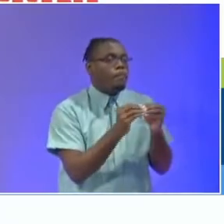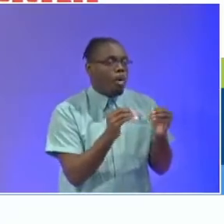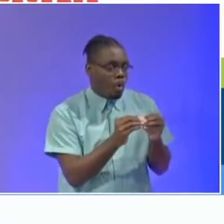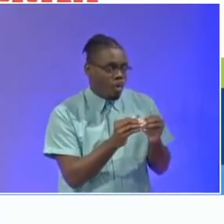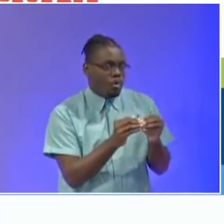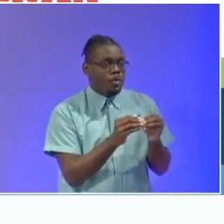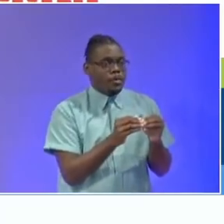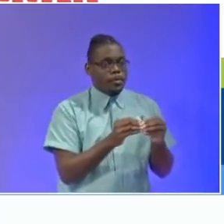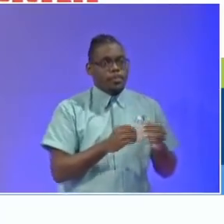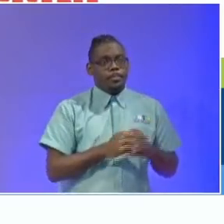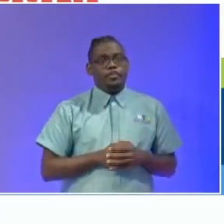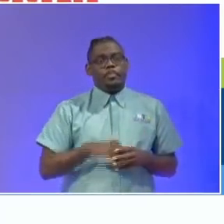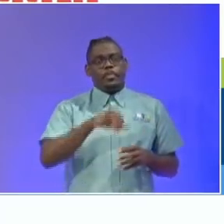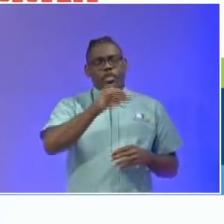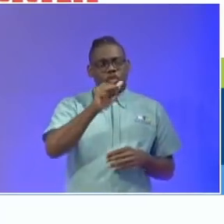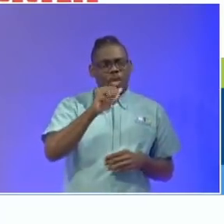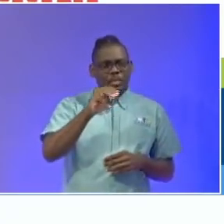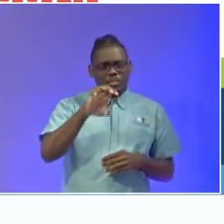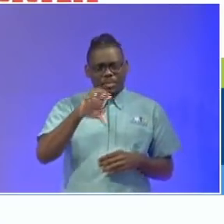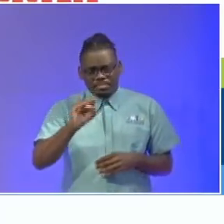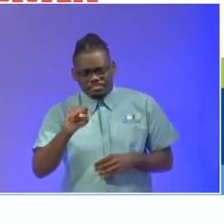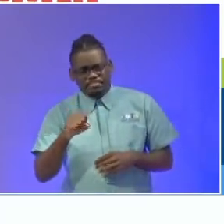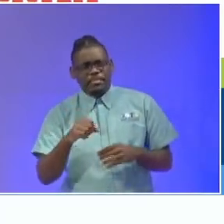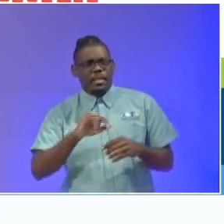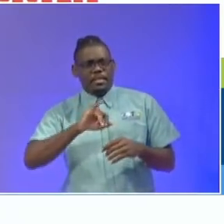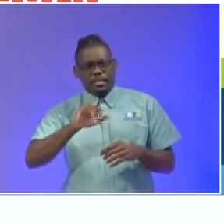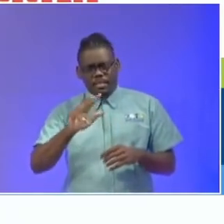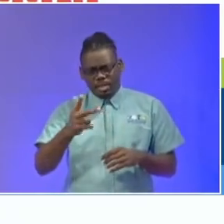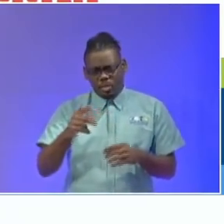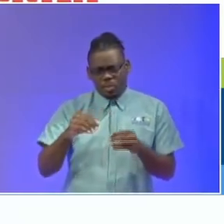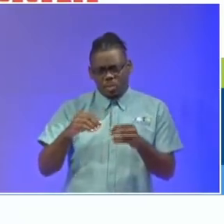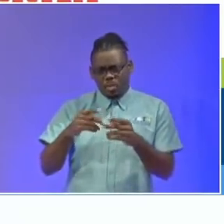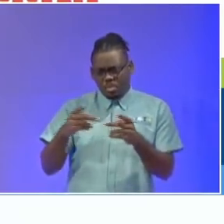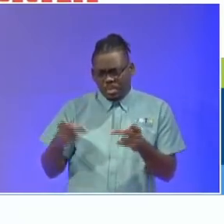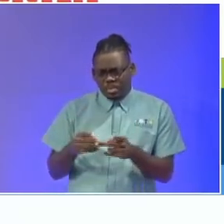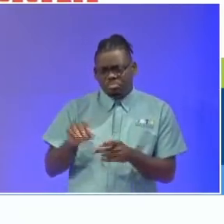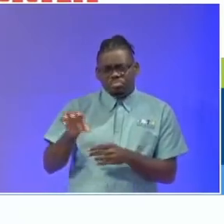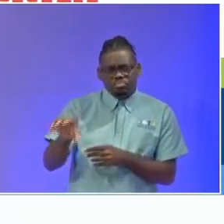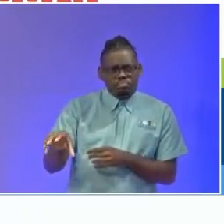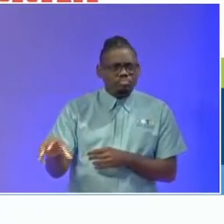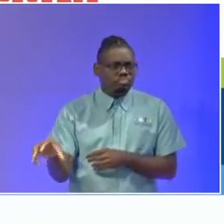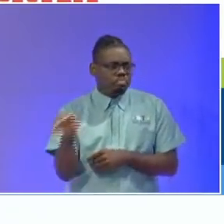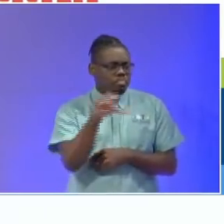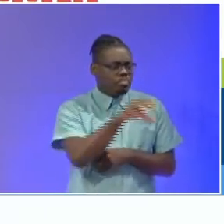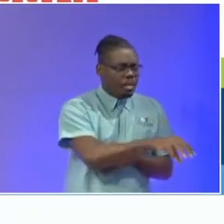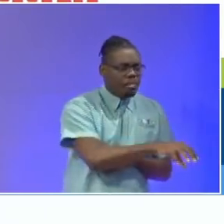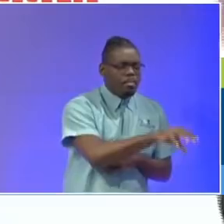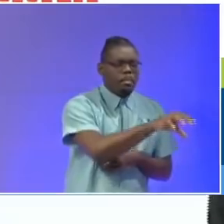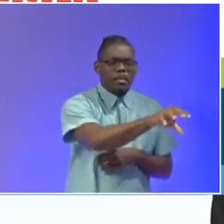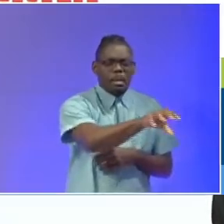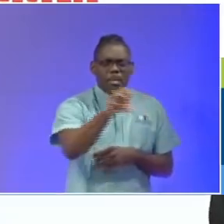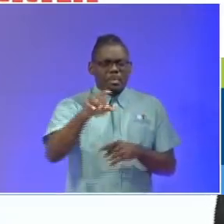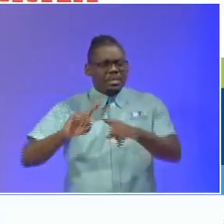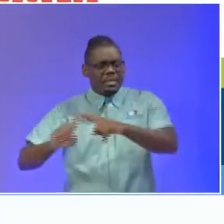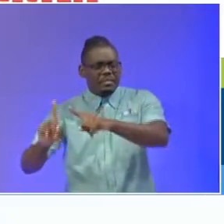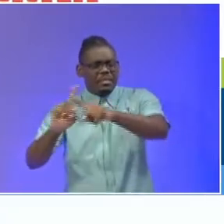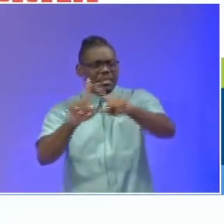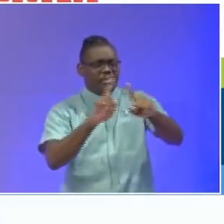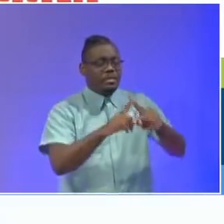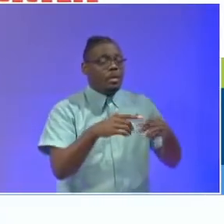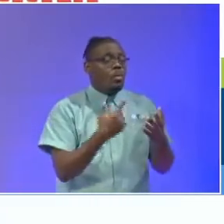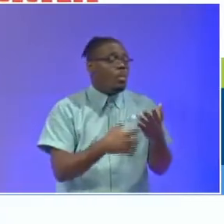of the facilities. What this does is significantly reduce the need for